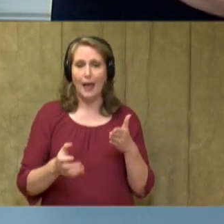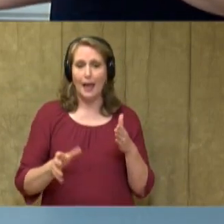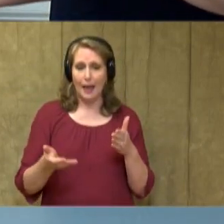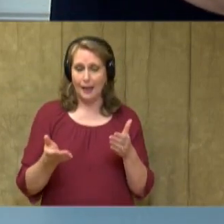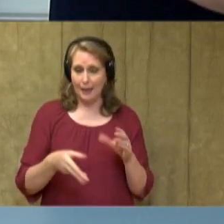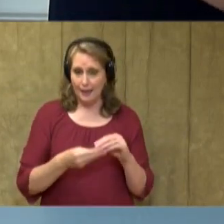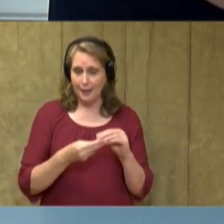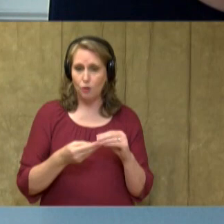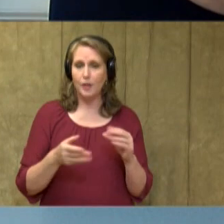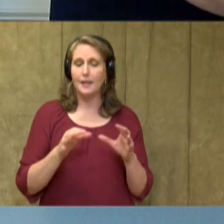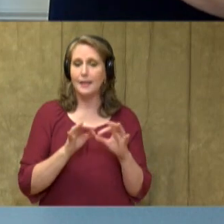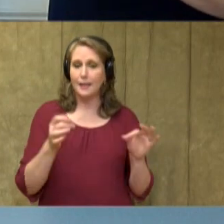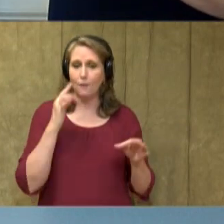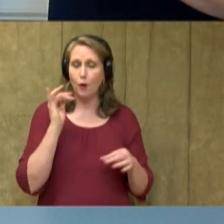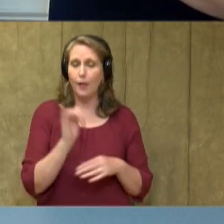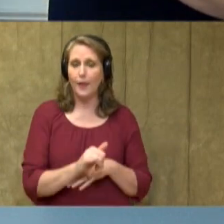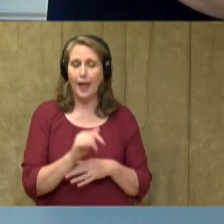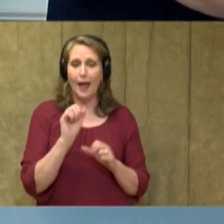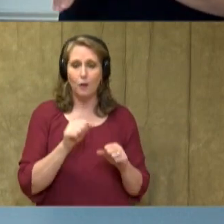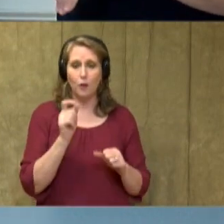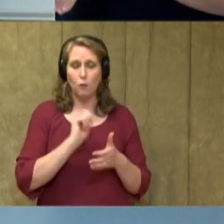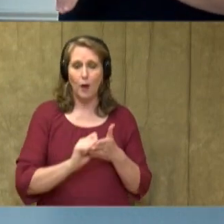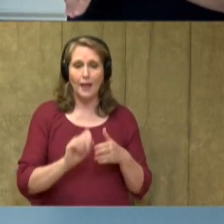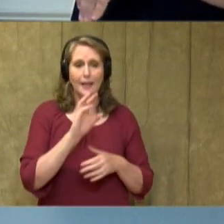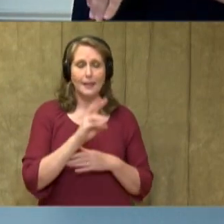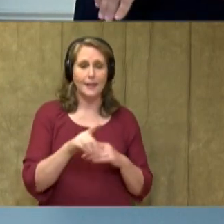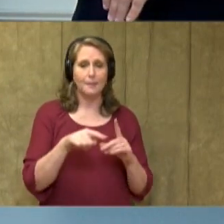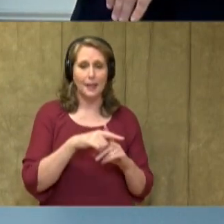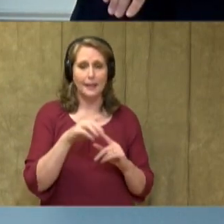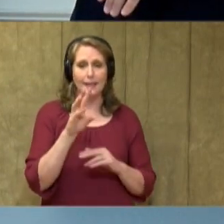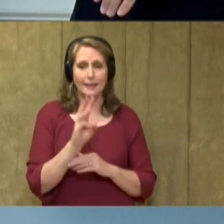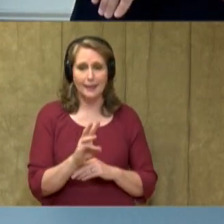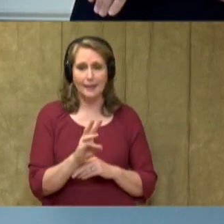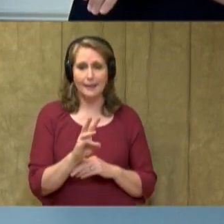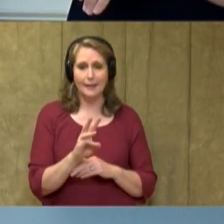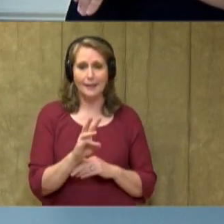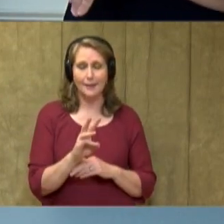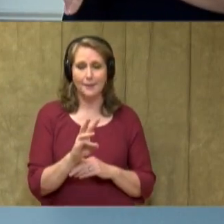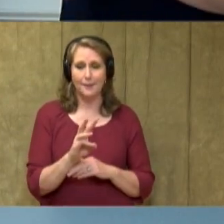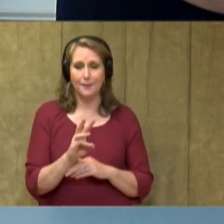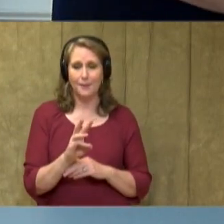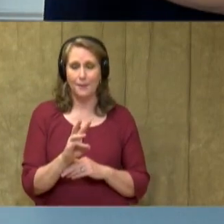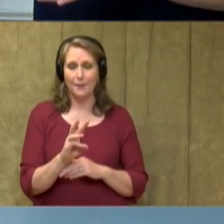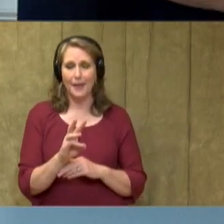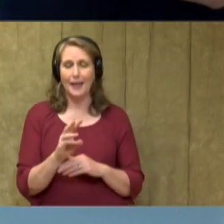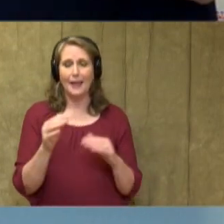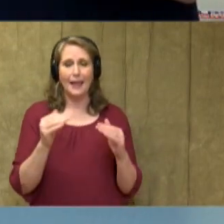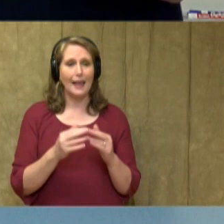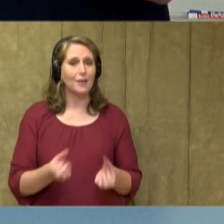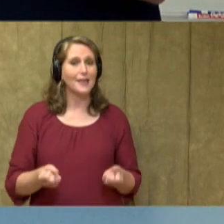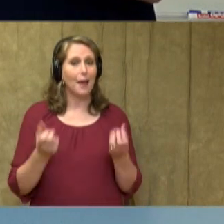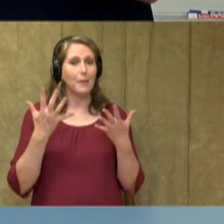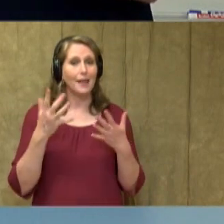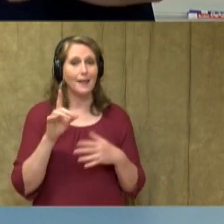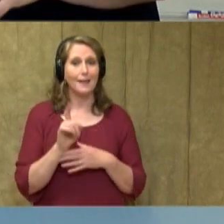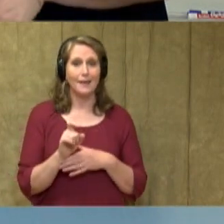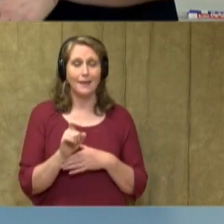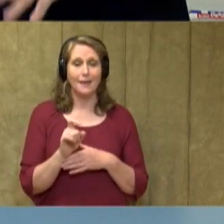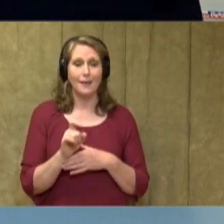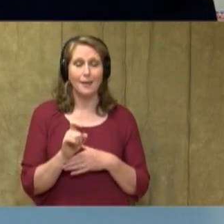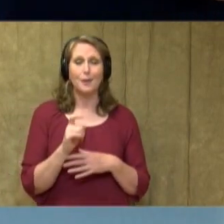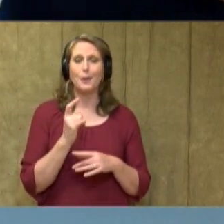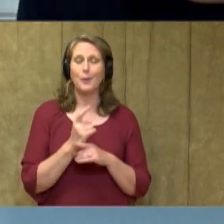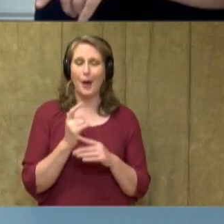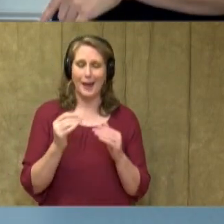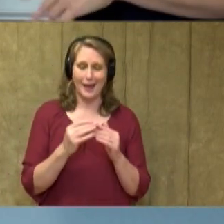addition sentence for this, I could write 6 plus 6. And that would equal how many?